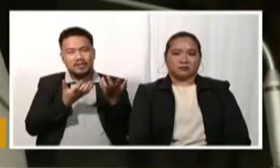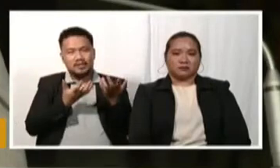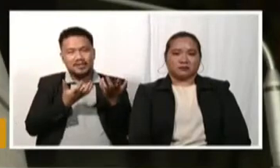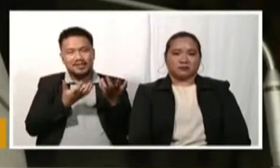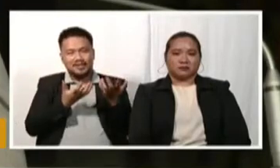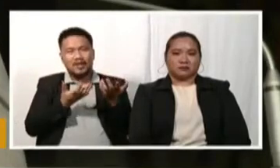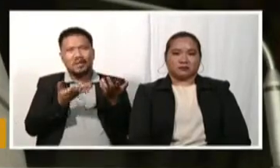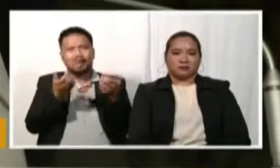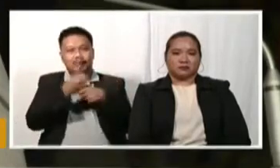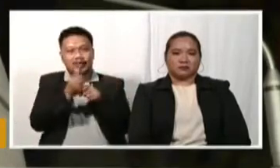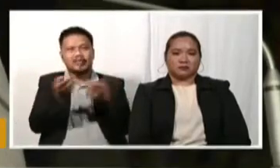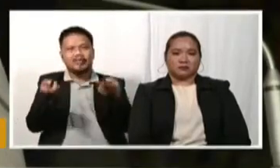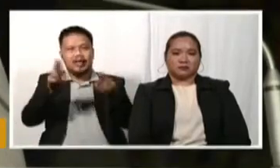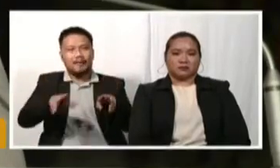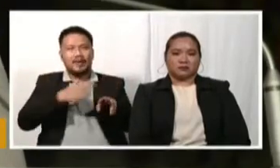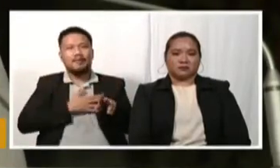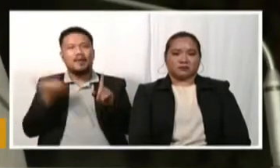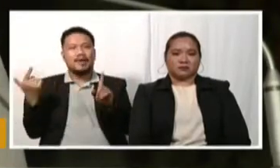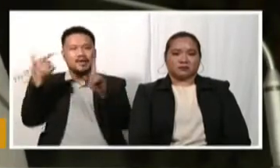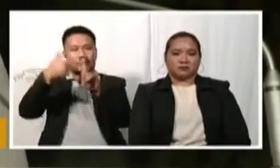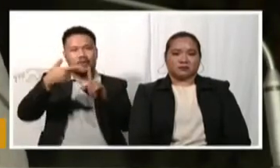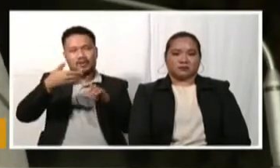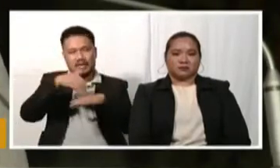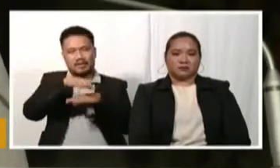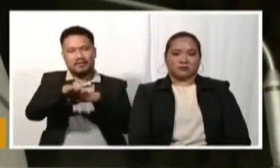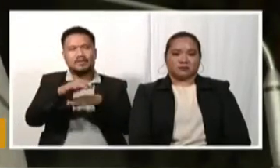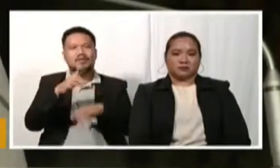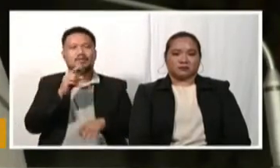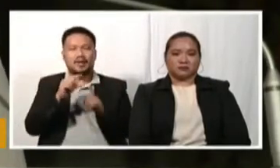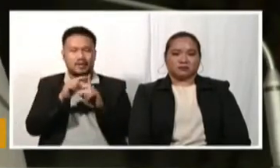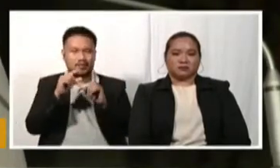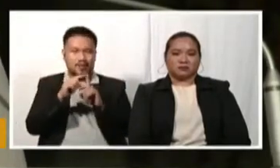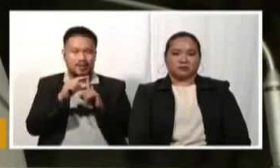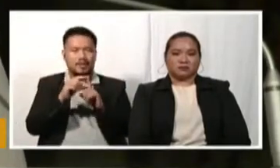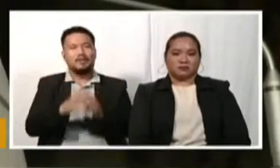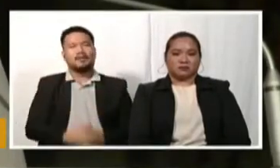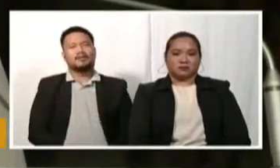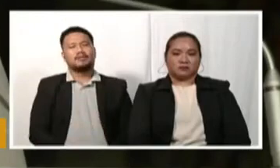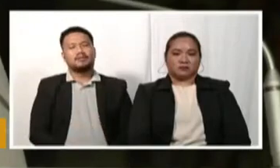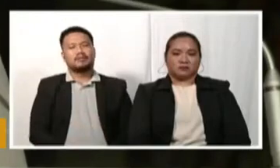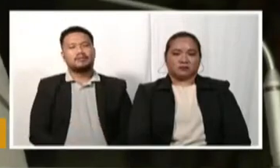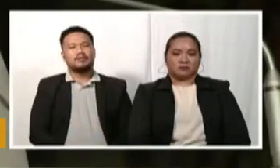end for which I sent it.